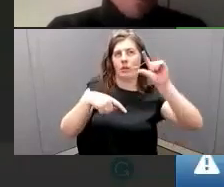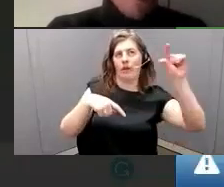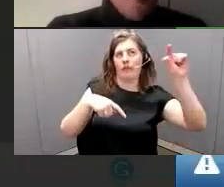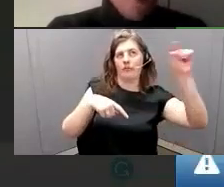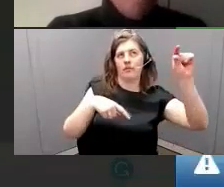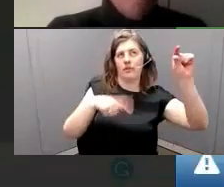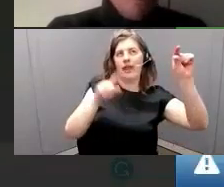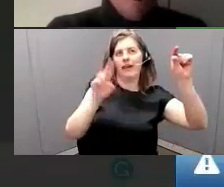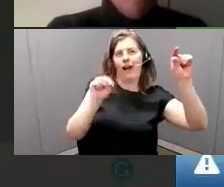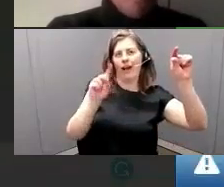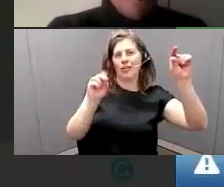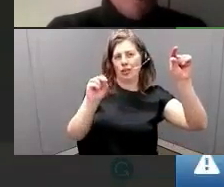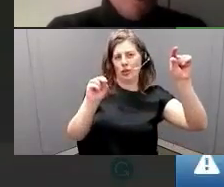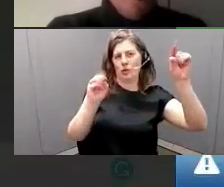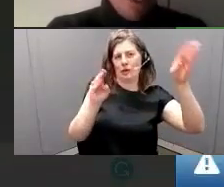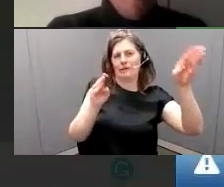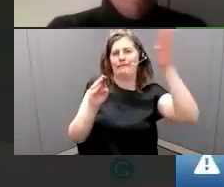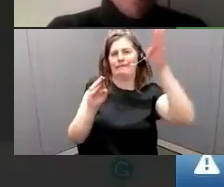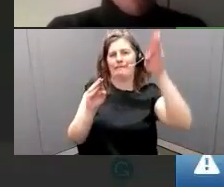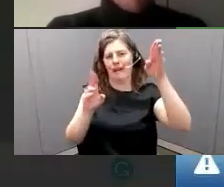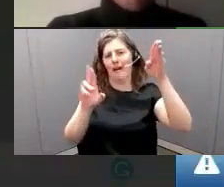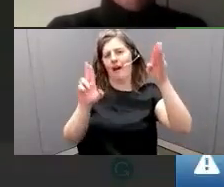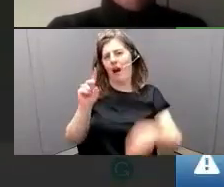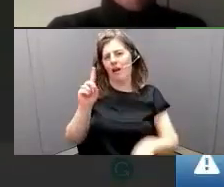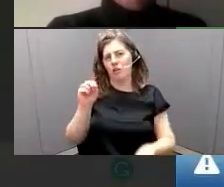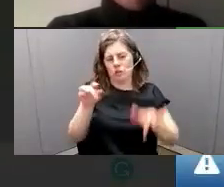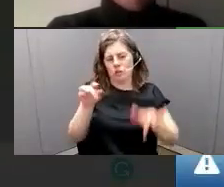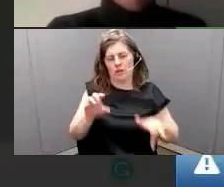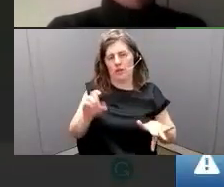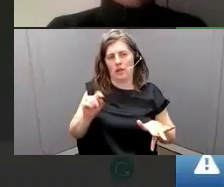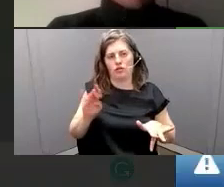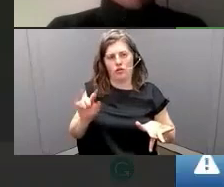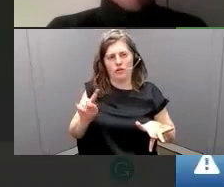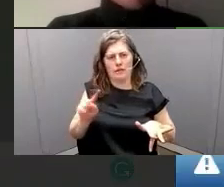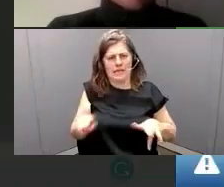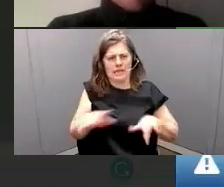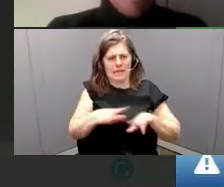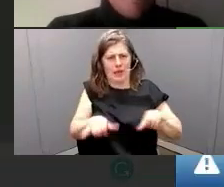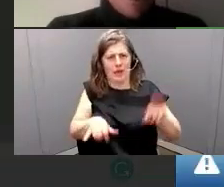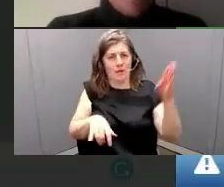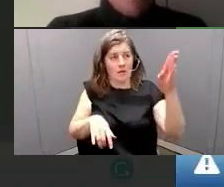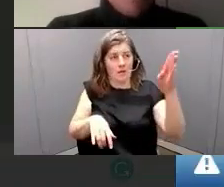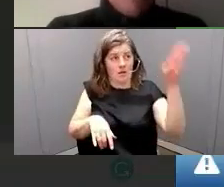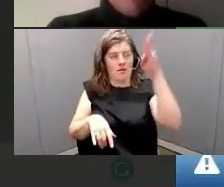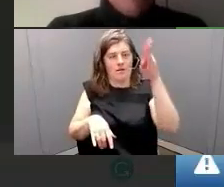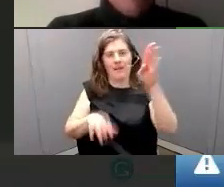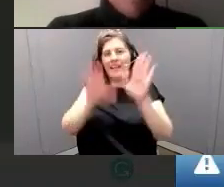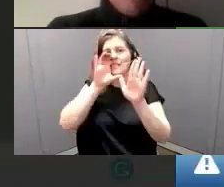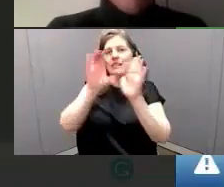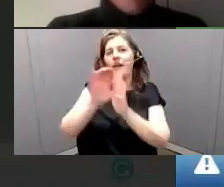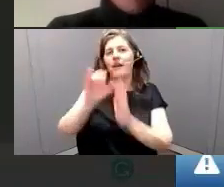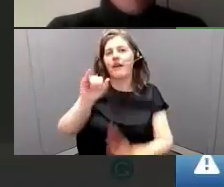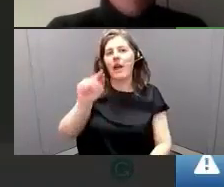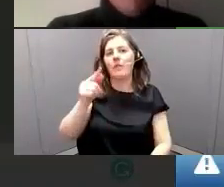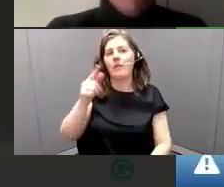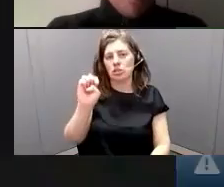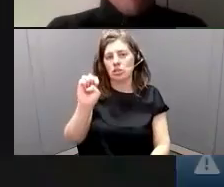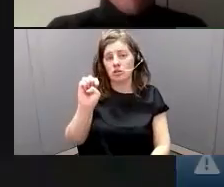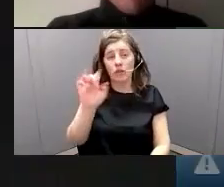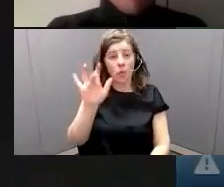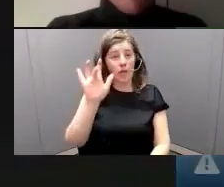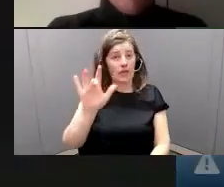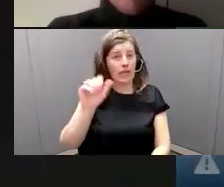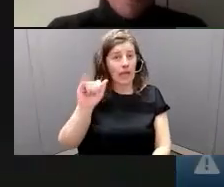is undo, that button, Control Z, but the button to the right is image. Now let's click on